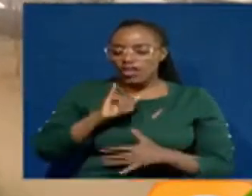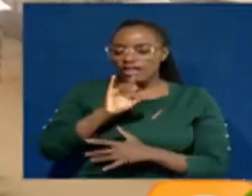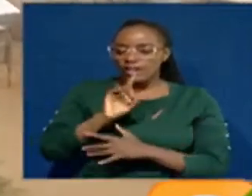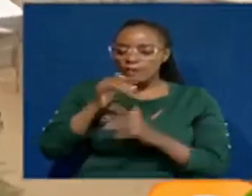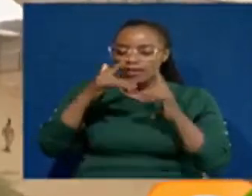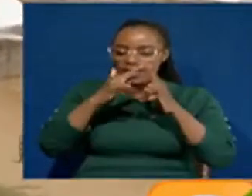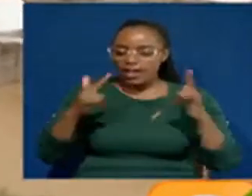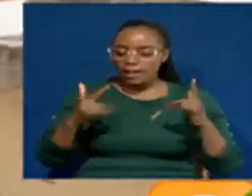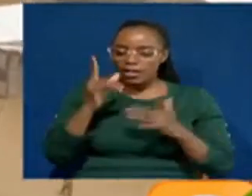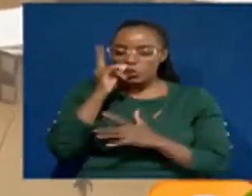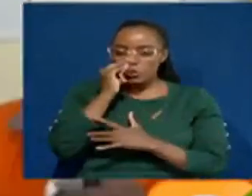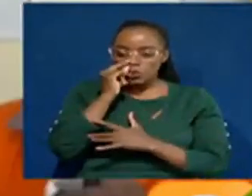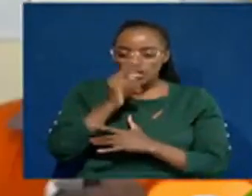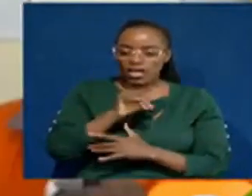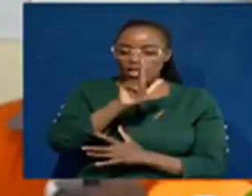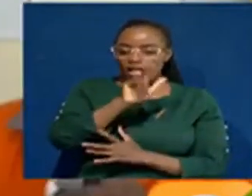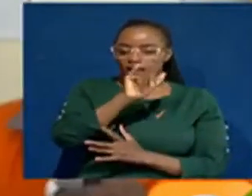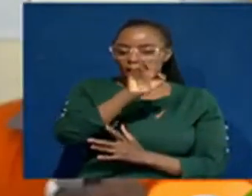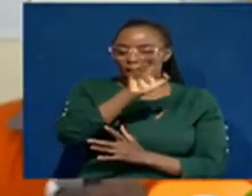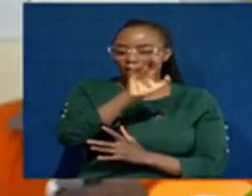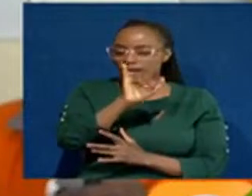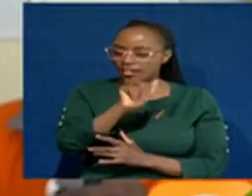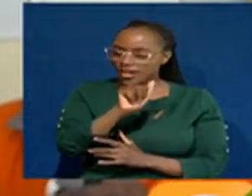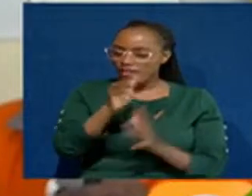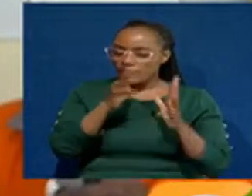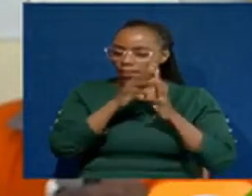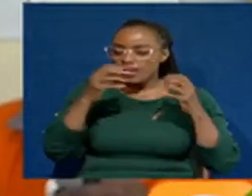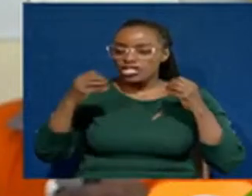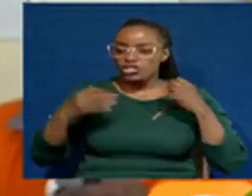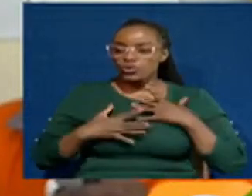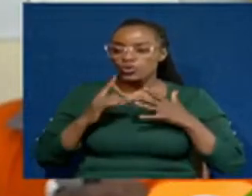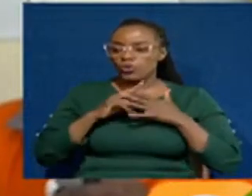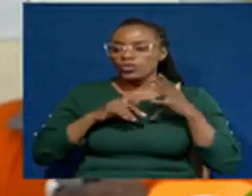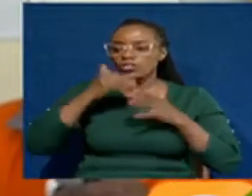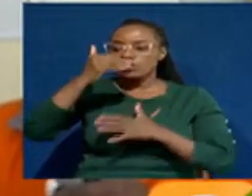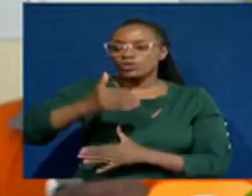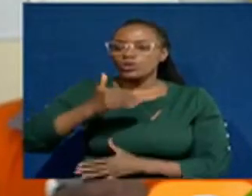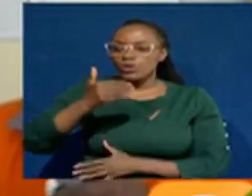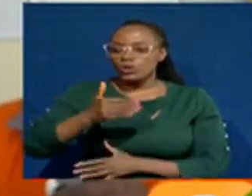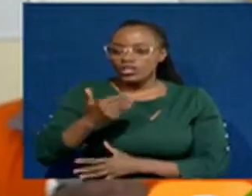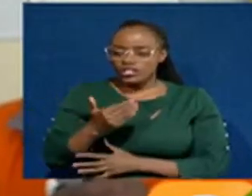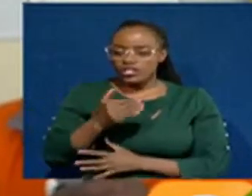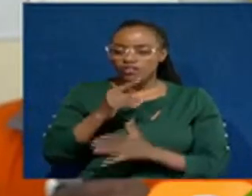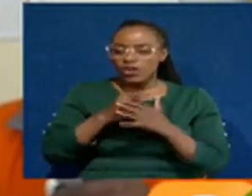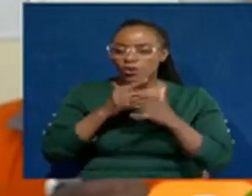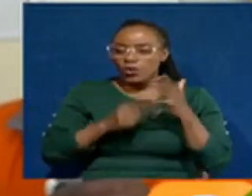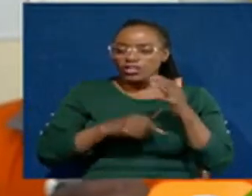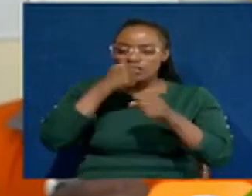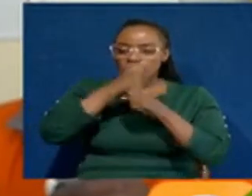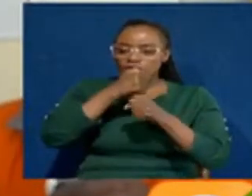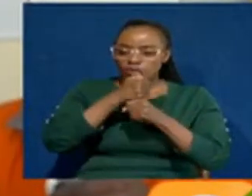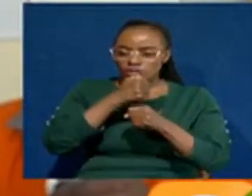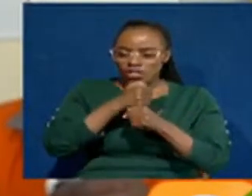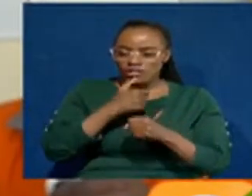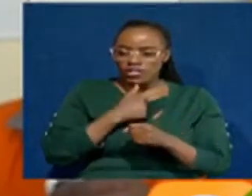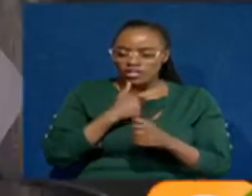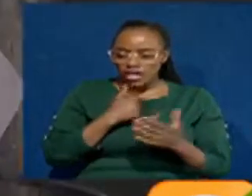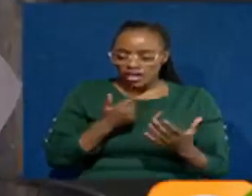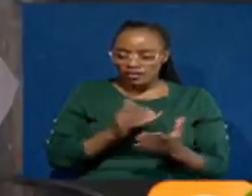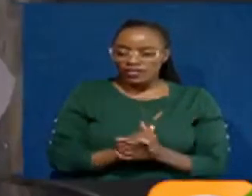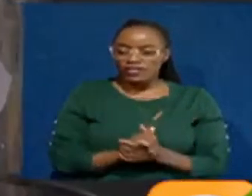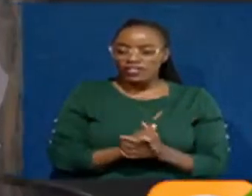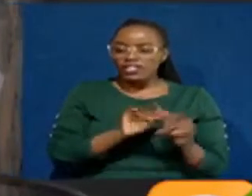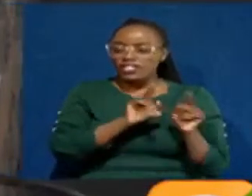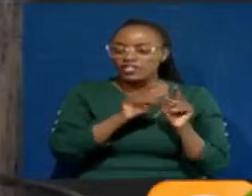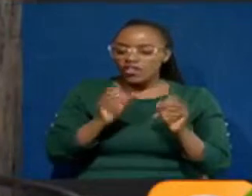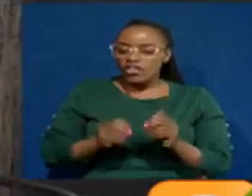in Sudan, in Liberia. And for me, the biggest shock was always, what is the opportunity for a youth in Africa? And